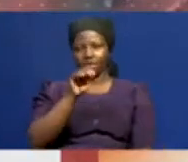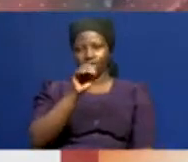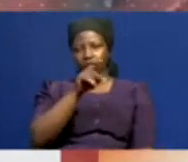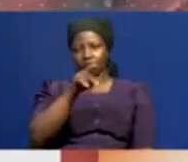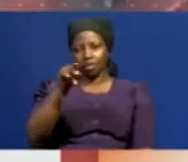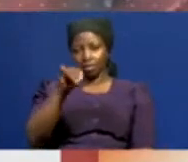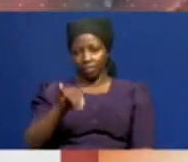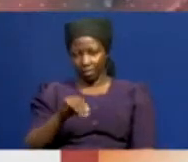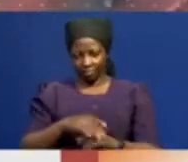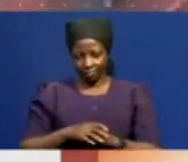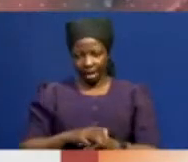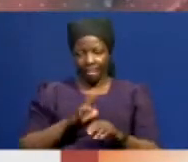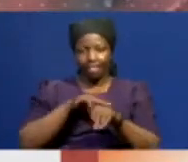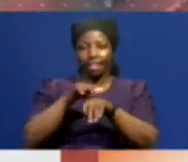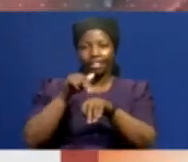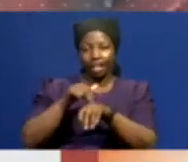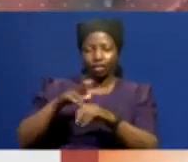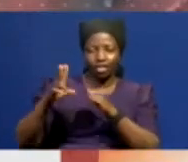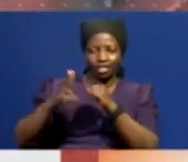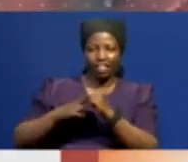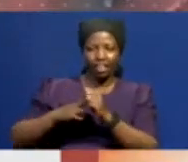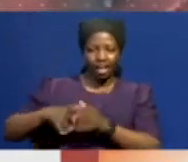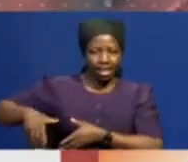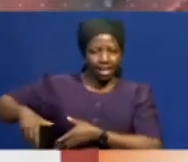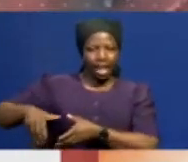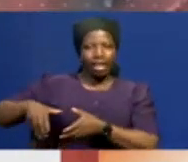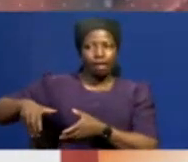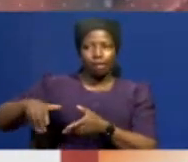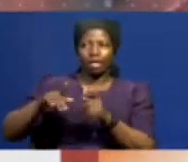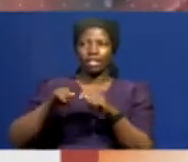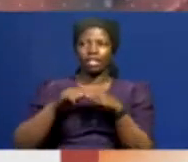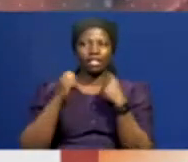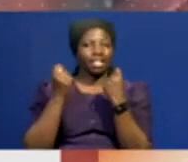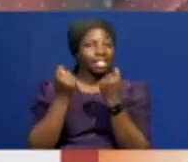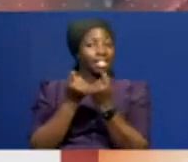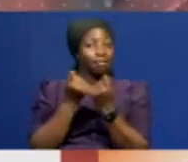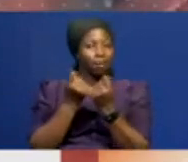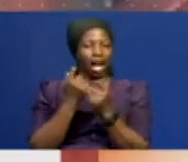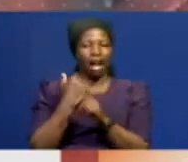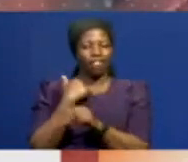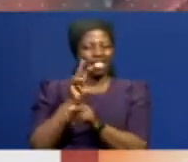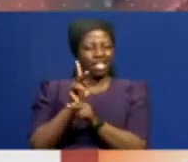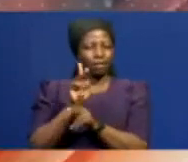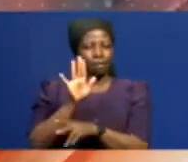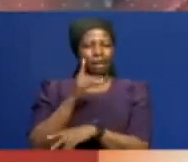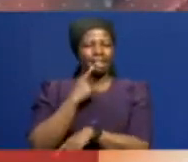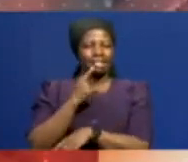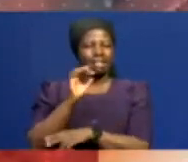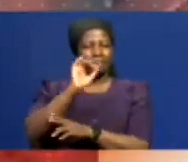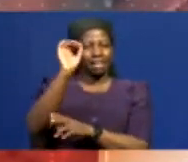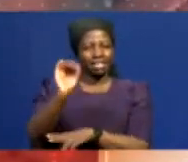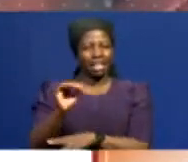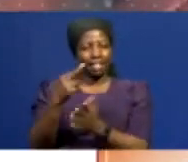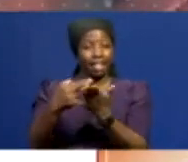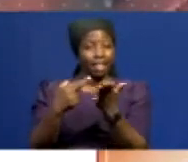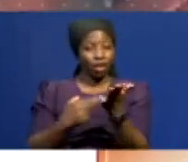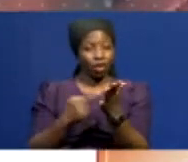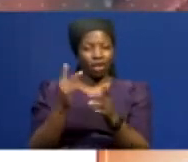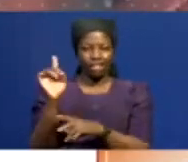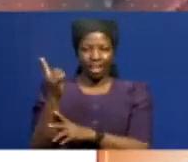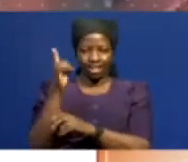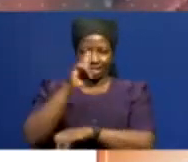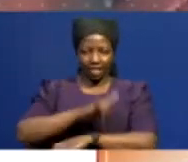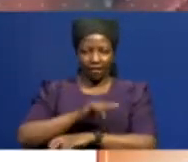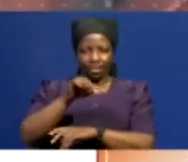Now, the National Sevens Rugby team, Shujaa, maintained a 100% record on day one of this year's Rugby